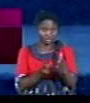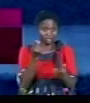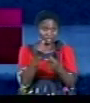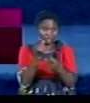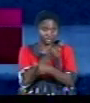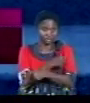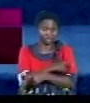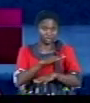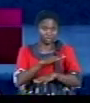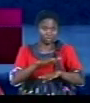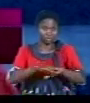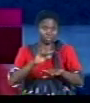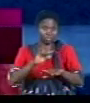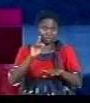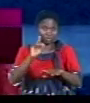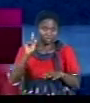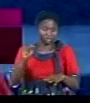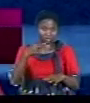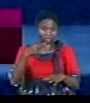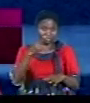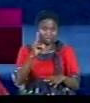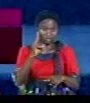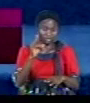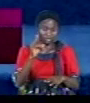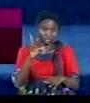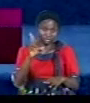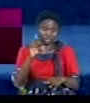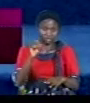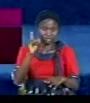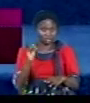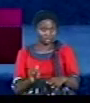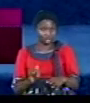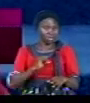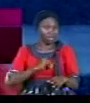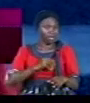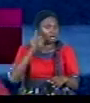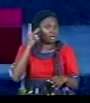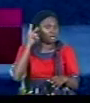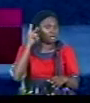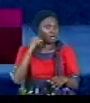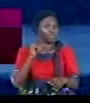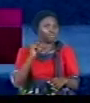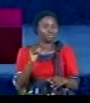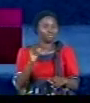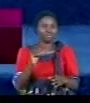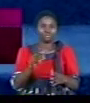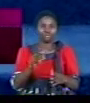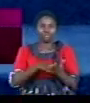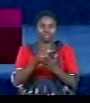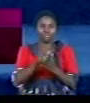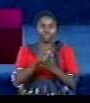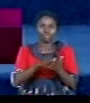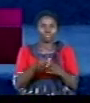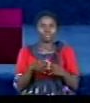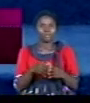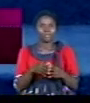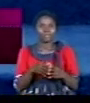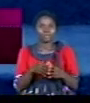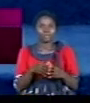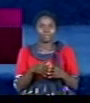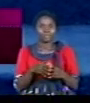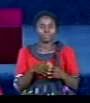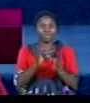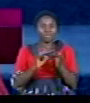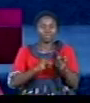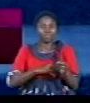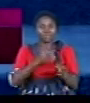so weak. It was peeling here, disturbing me. I will eat. It's as if I've not eaten. It was disturbing me so much. So